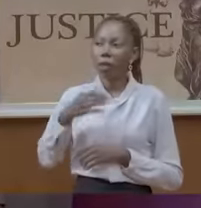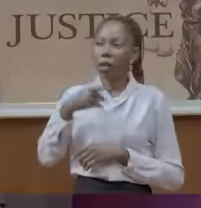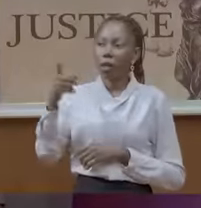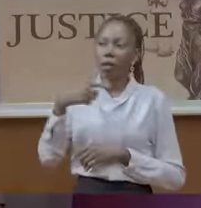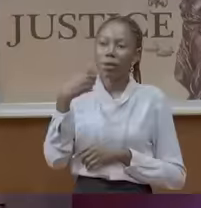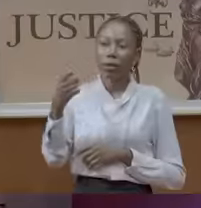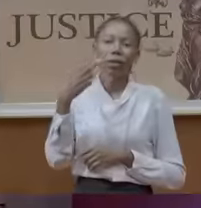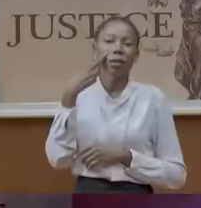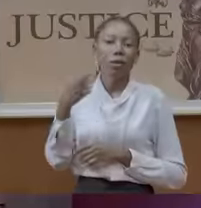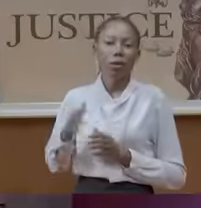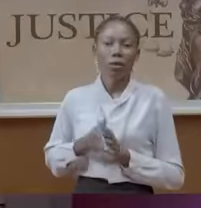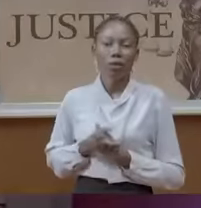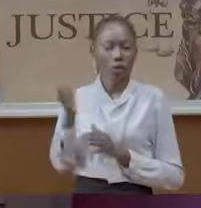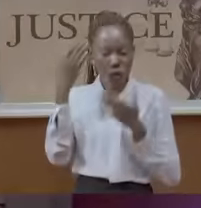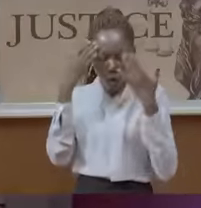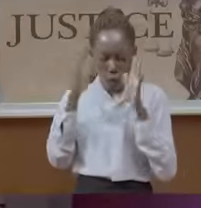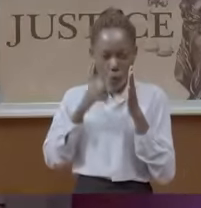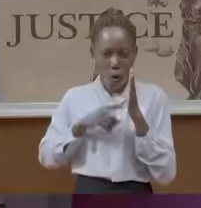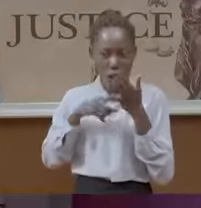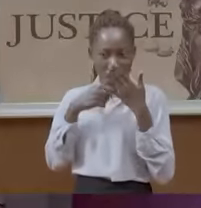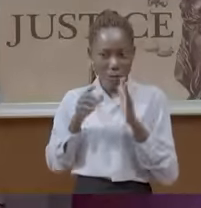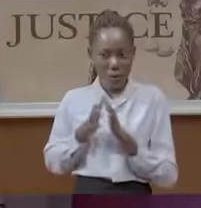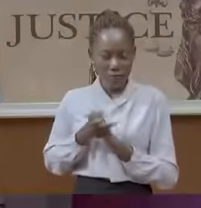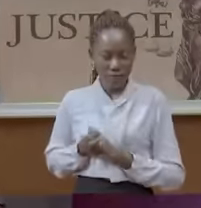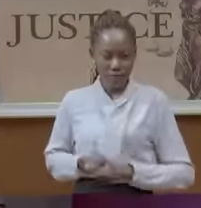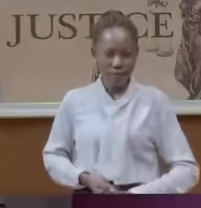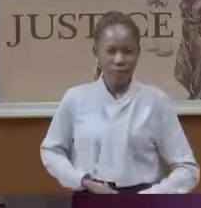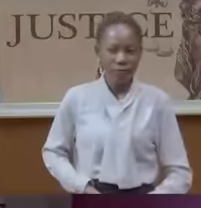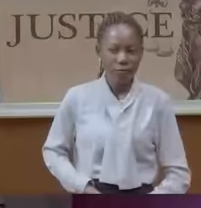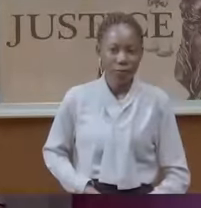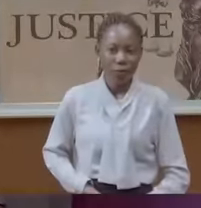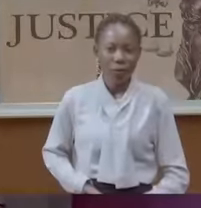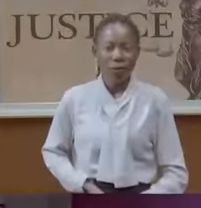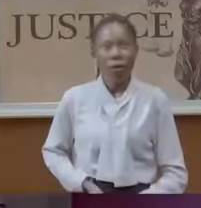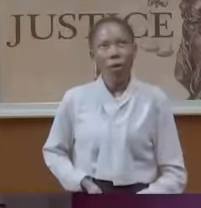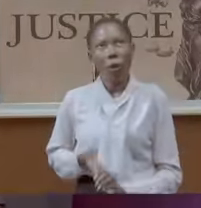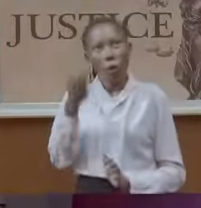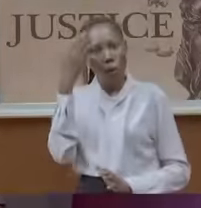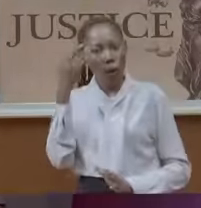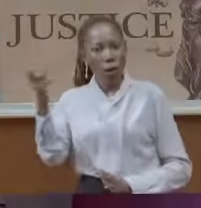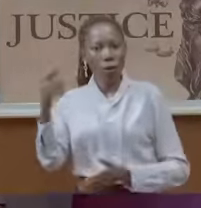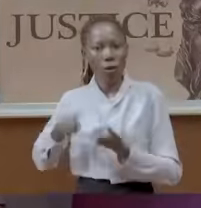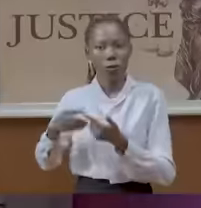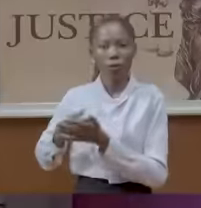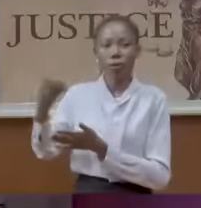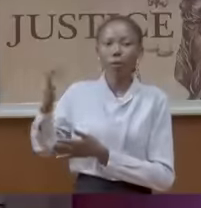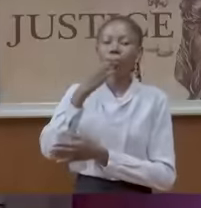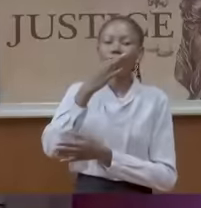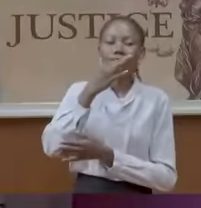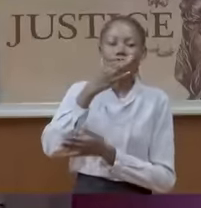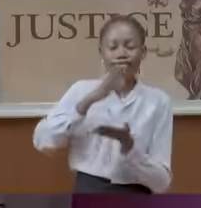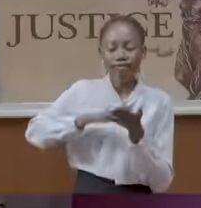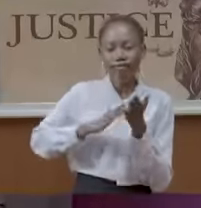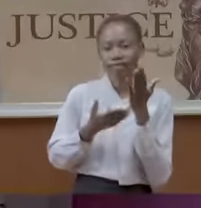around. And I forgotten what happened. So I was telling her, she even told me I went to buy money for my mother. And I bought. And before I